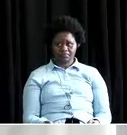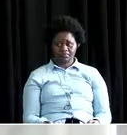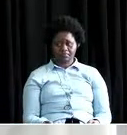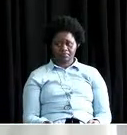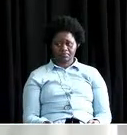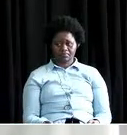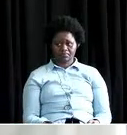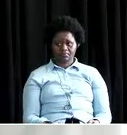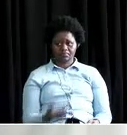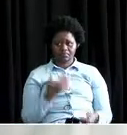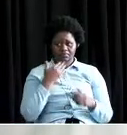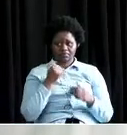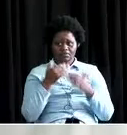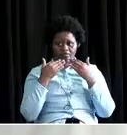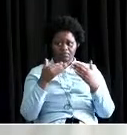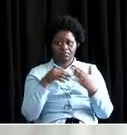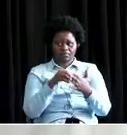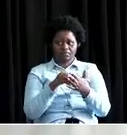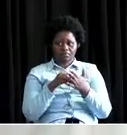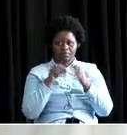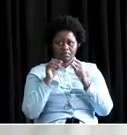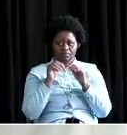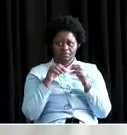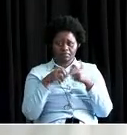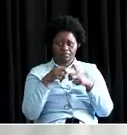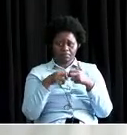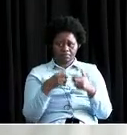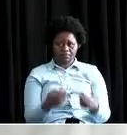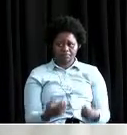you for bringing that to our attention.